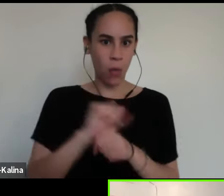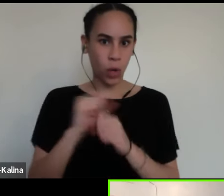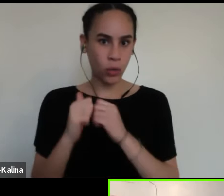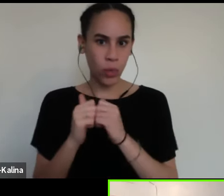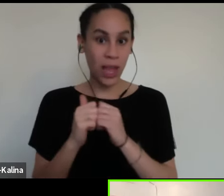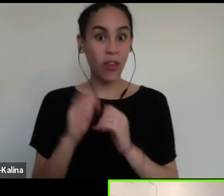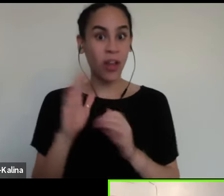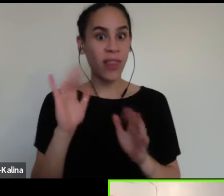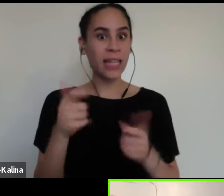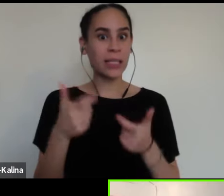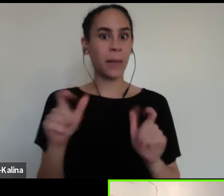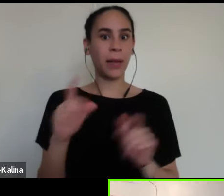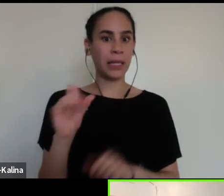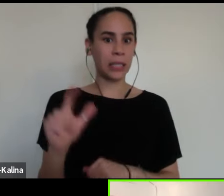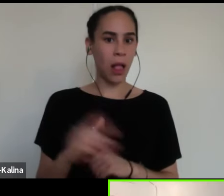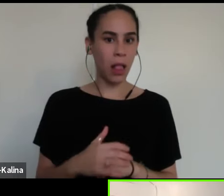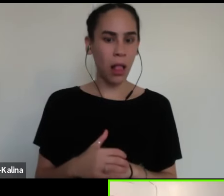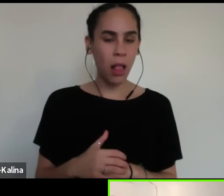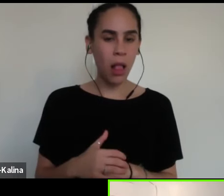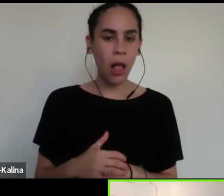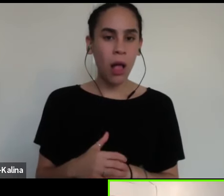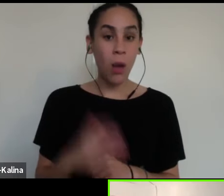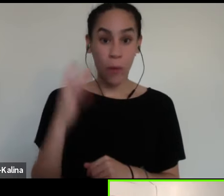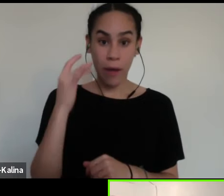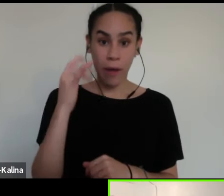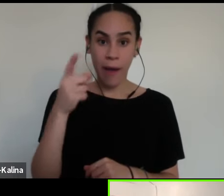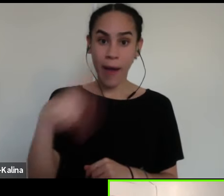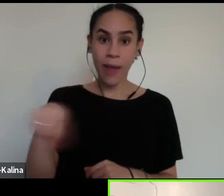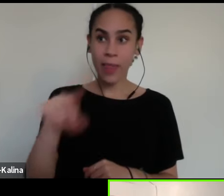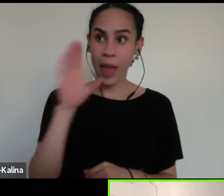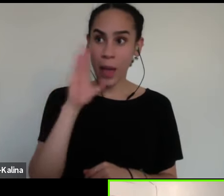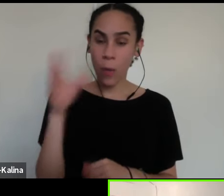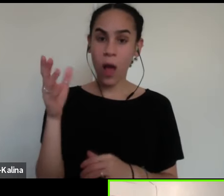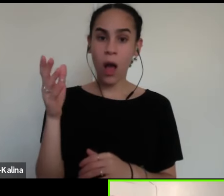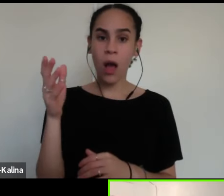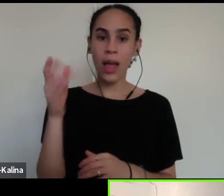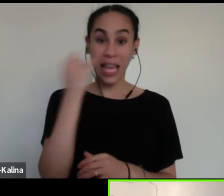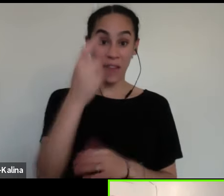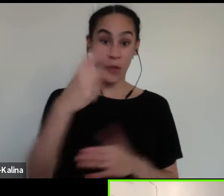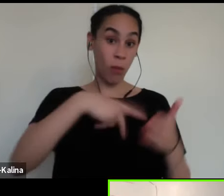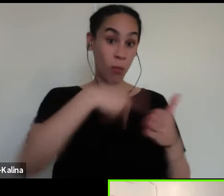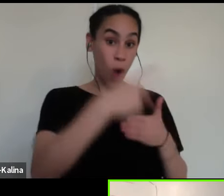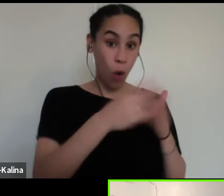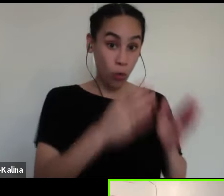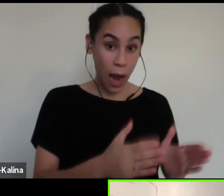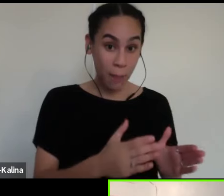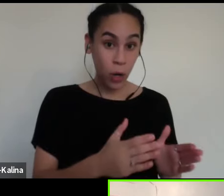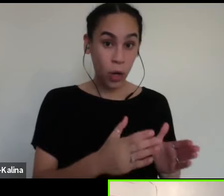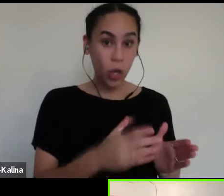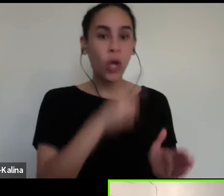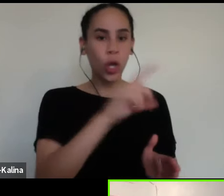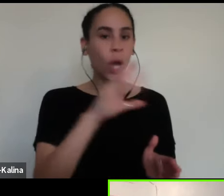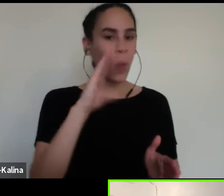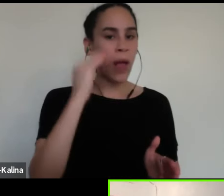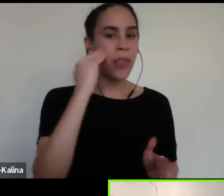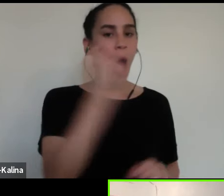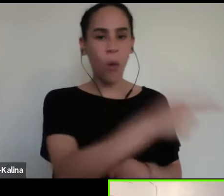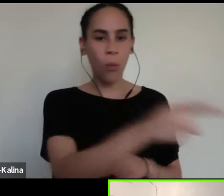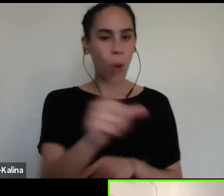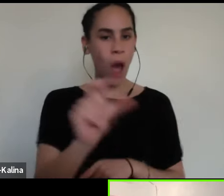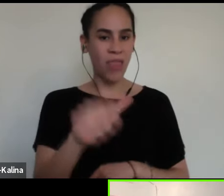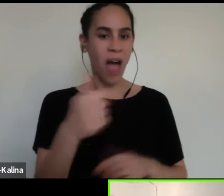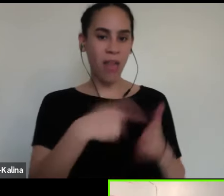deal, because they're going to get to know, if you're a programmer, let's say in our company, you're going to get to know the other programmers. It's